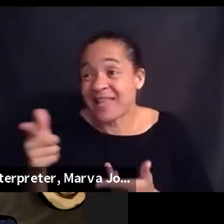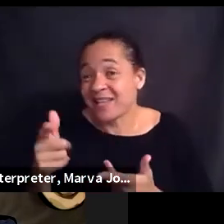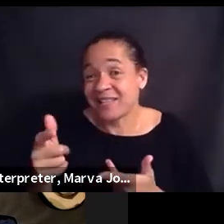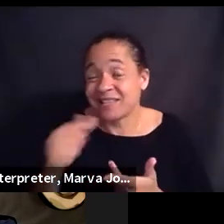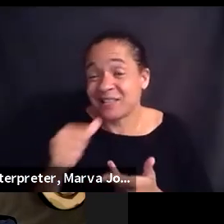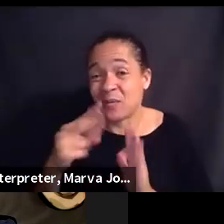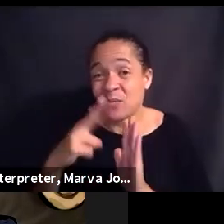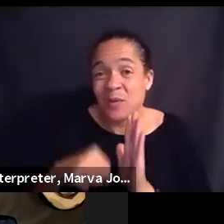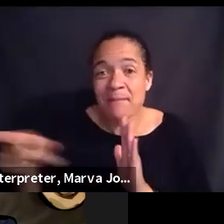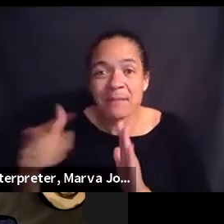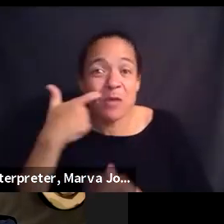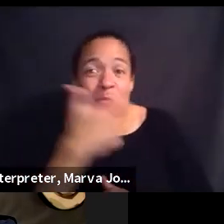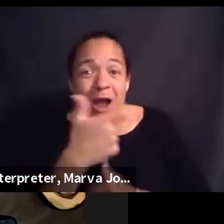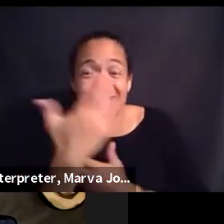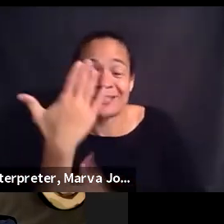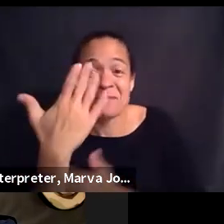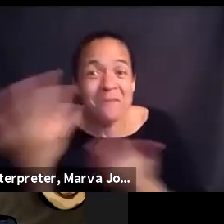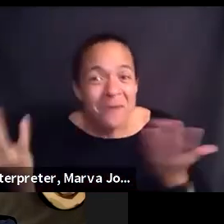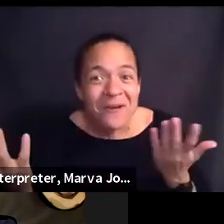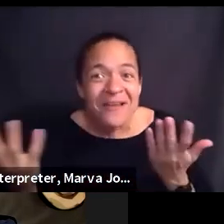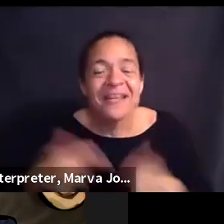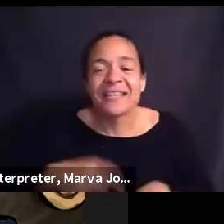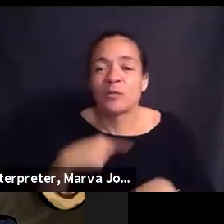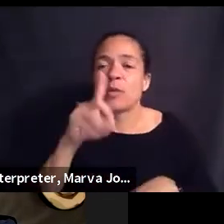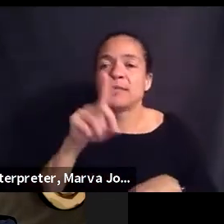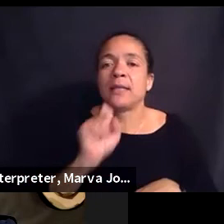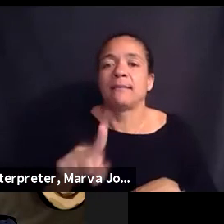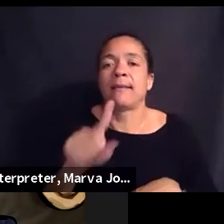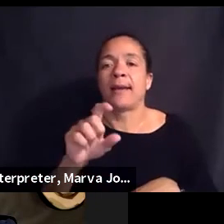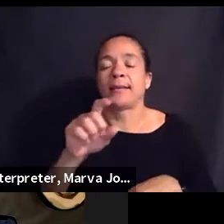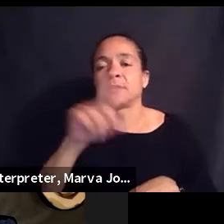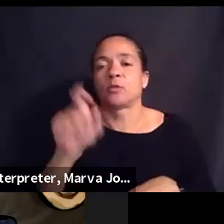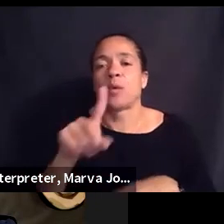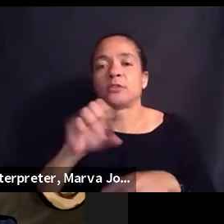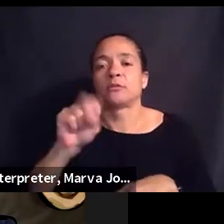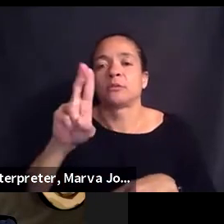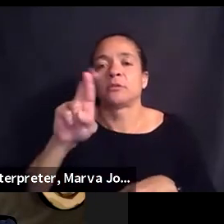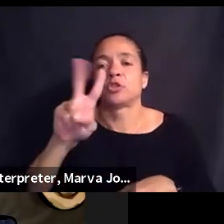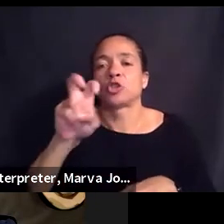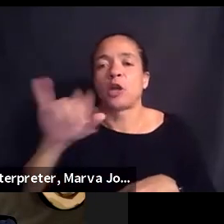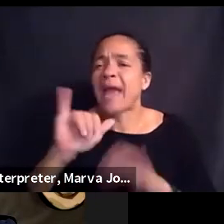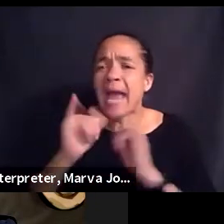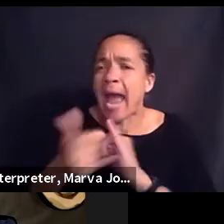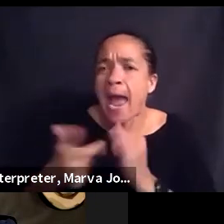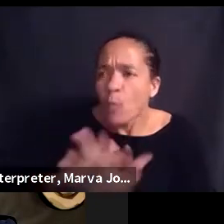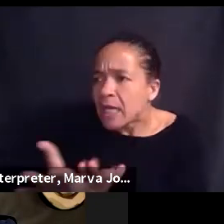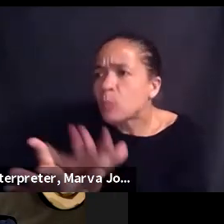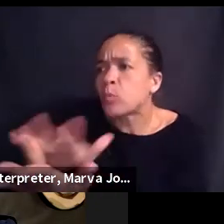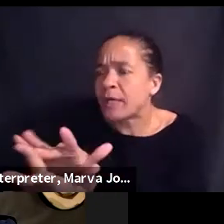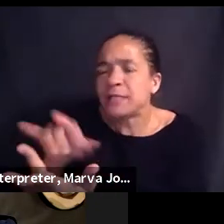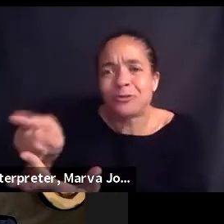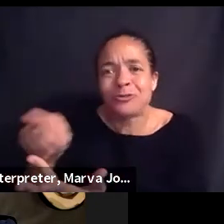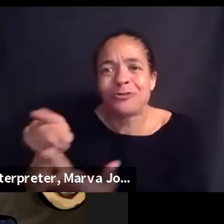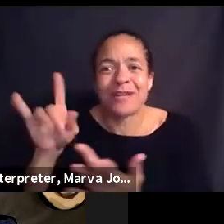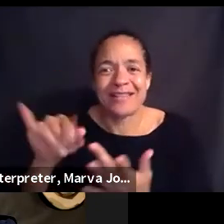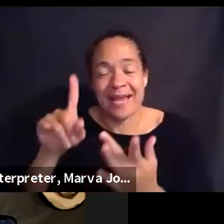that question on the survey. So we knew if we wanted to reach the community, how do we do that? So it was just that sort of mindset of